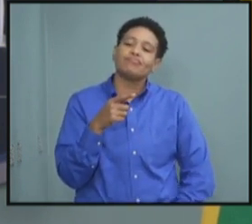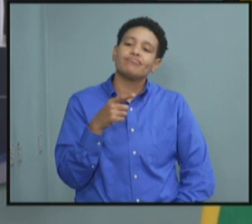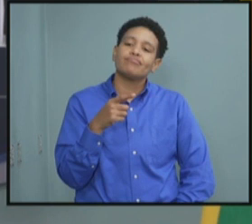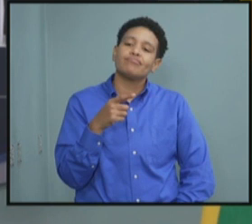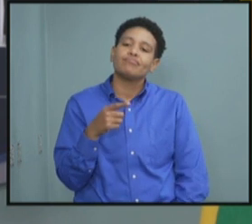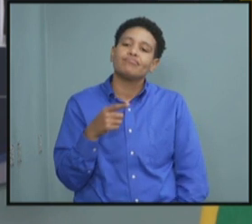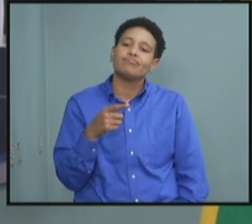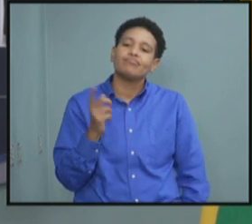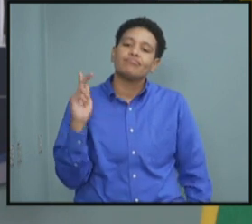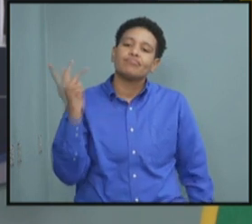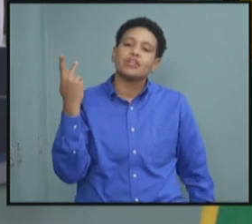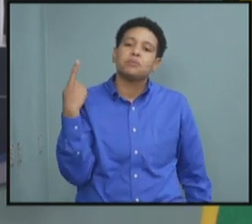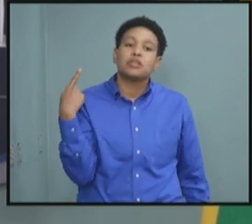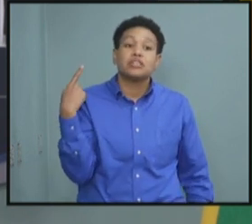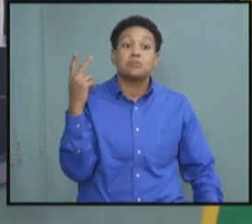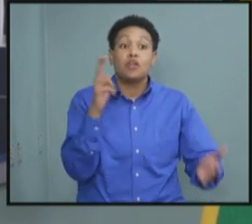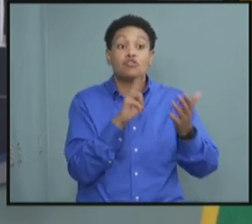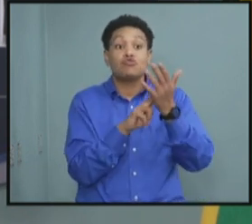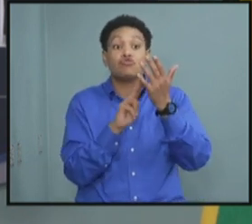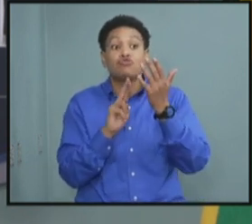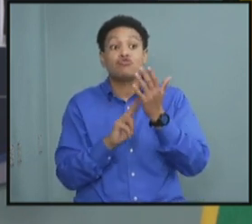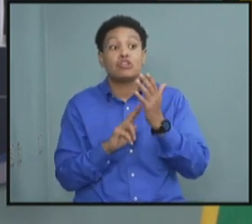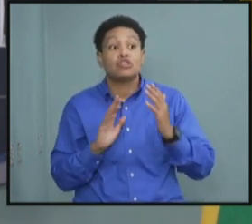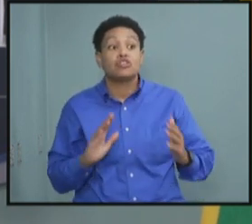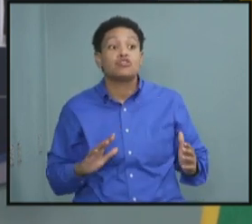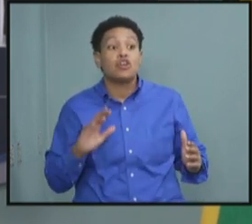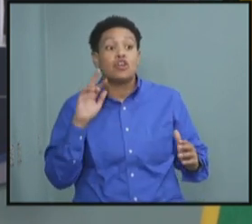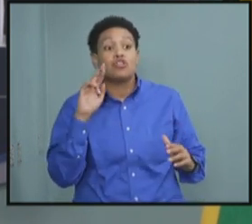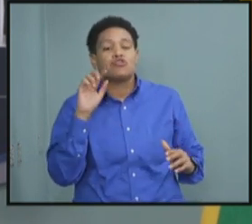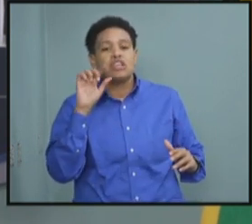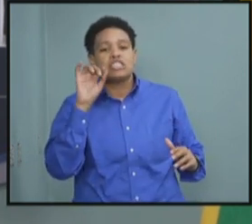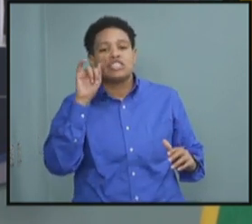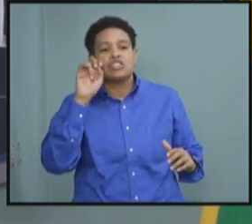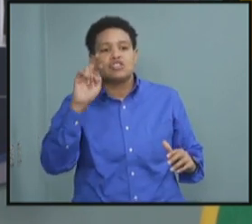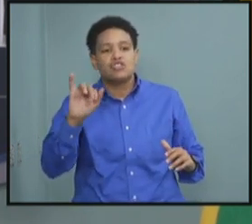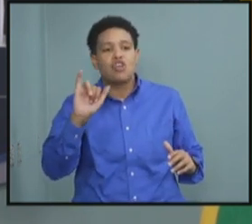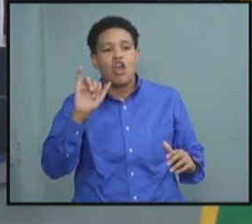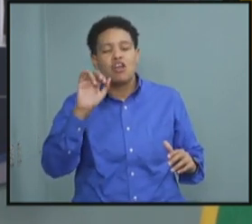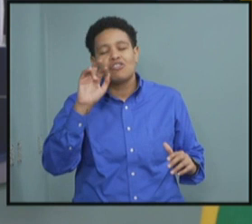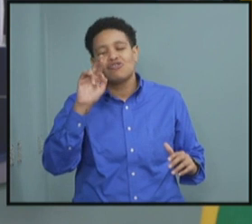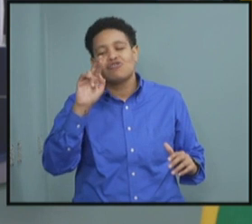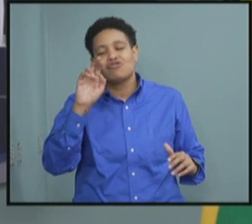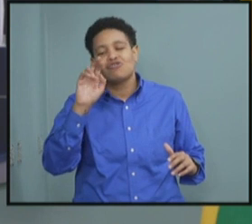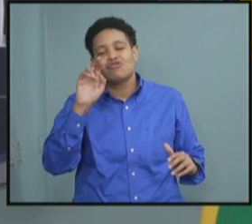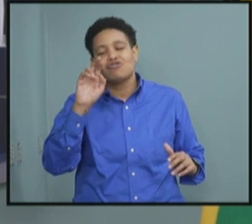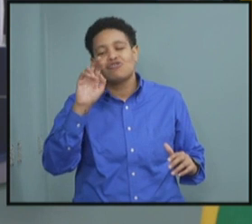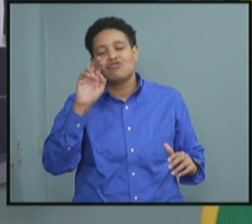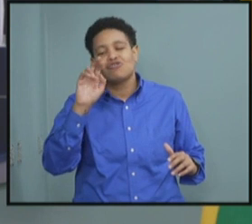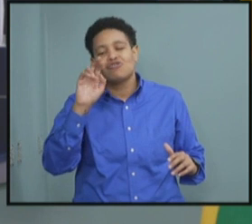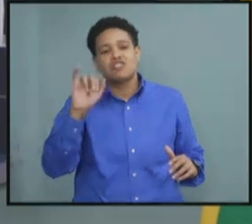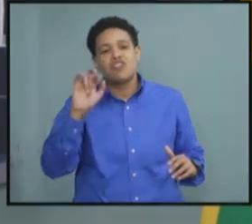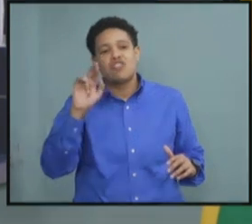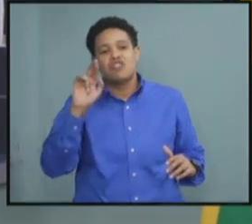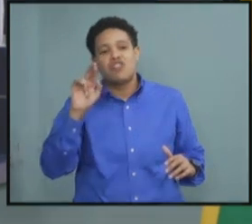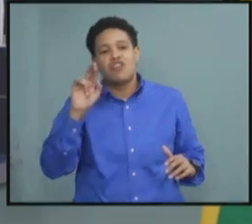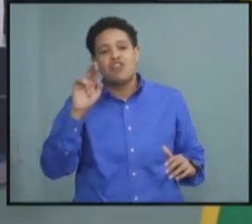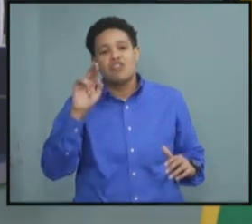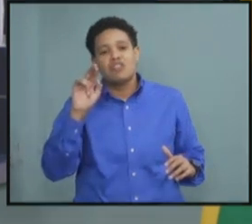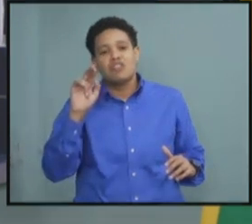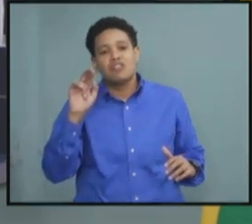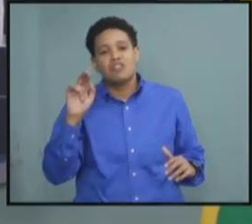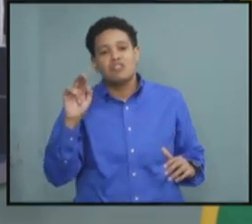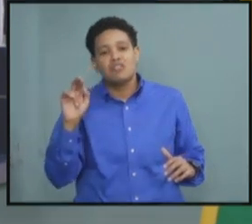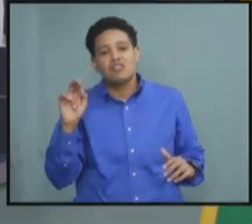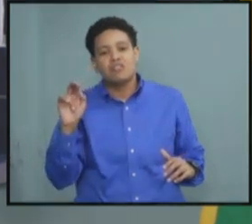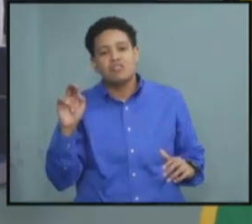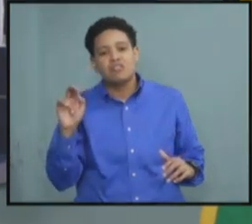the principal, the registrar, the chairman of the CXC, of